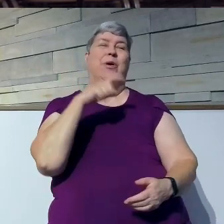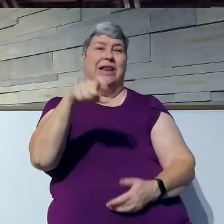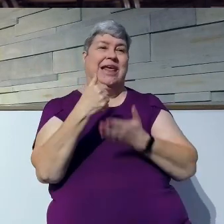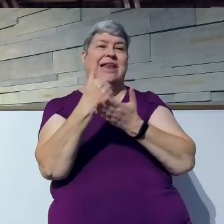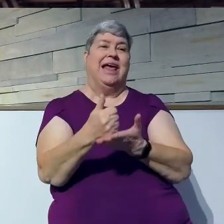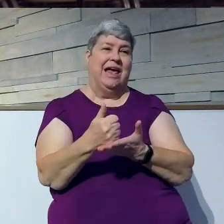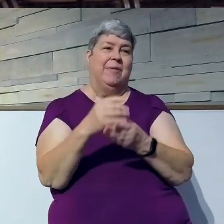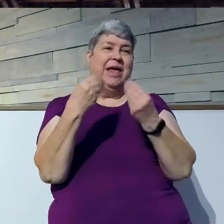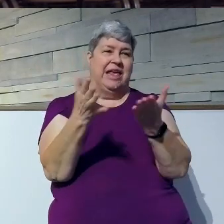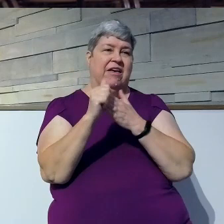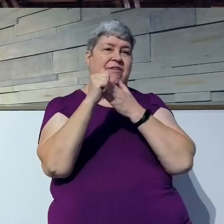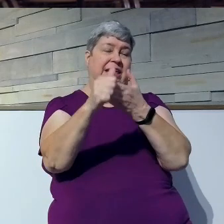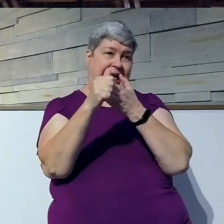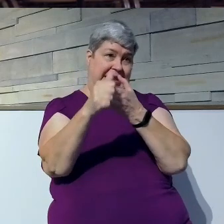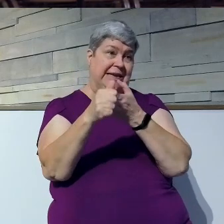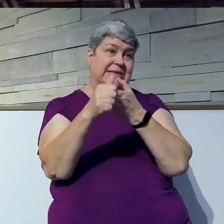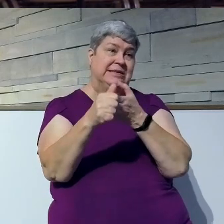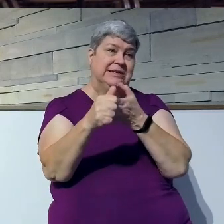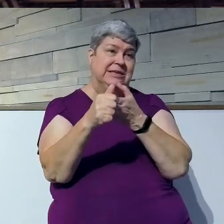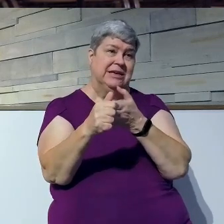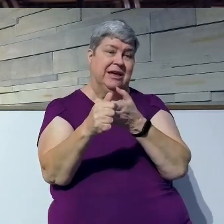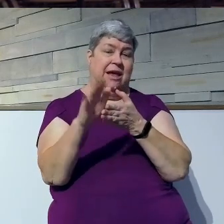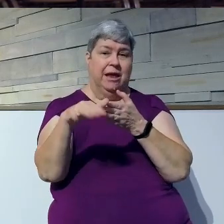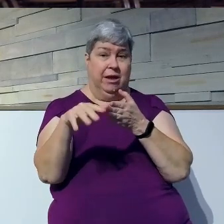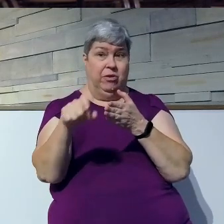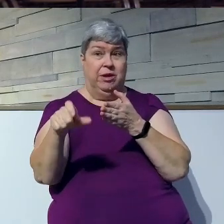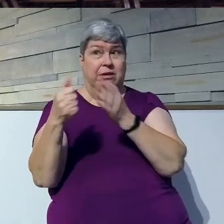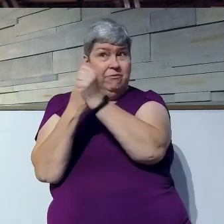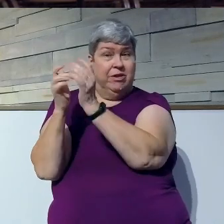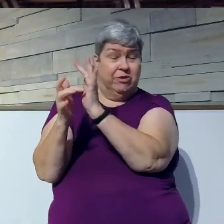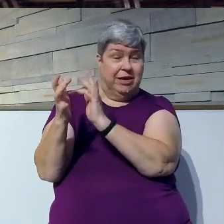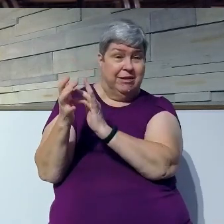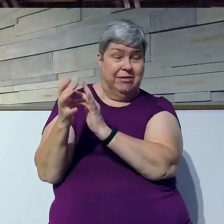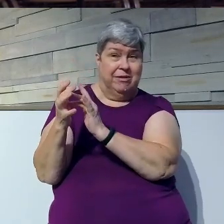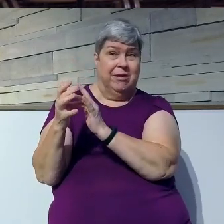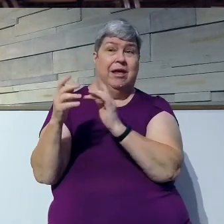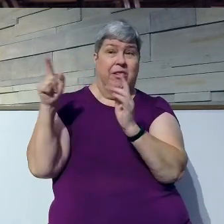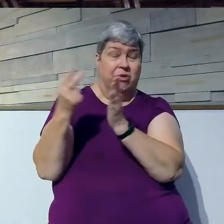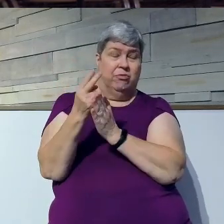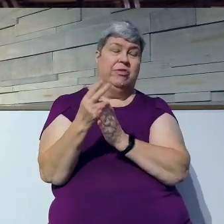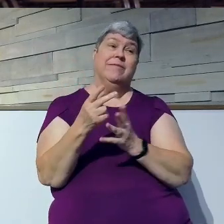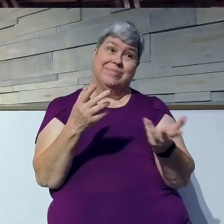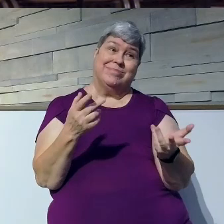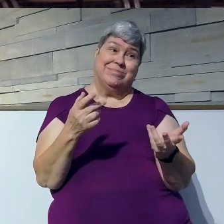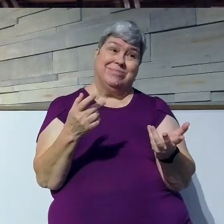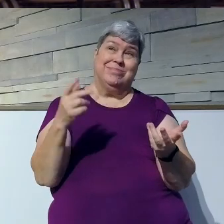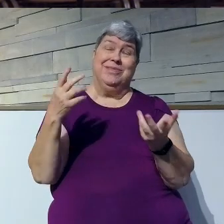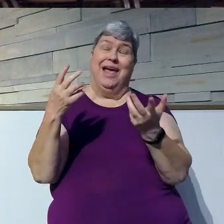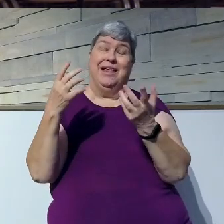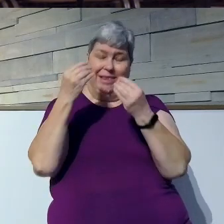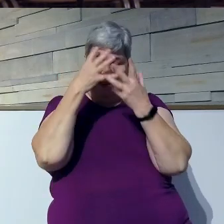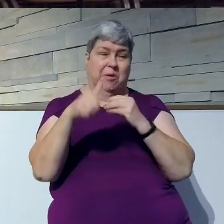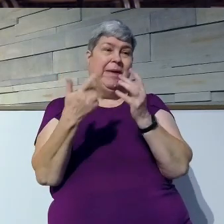to help give guidance and point people to Jesus and point people to the truth, ultimately pointing to the salvation